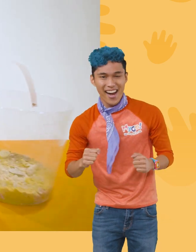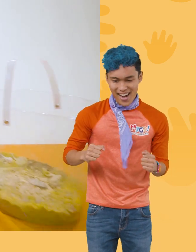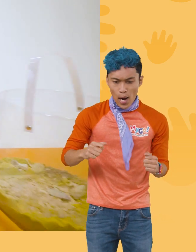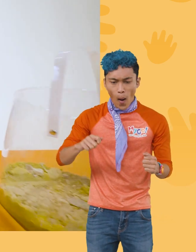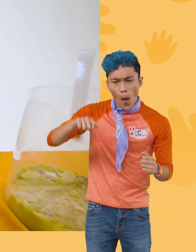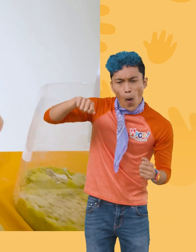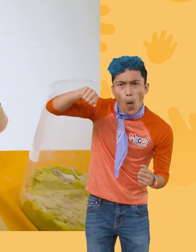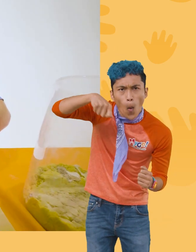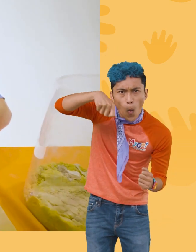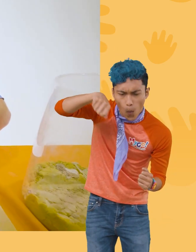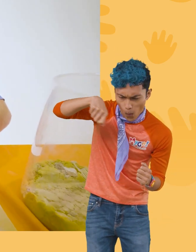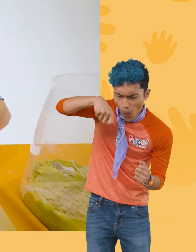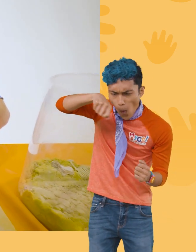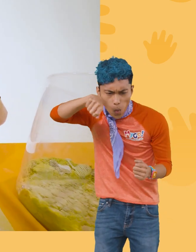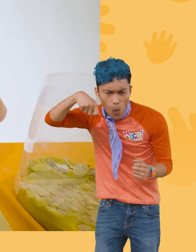Whoa!